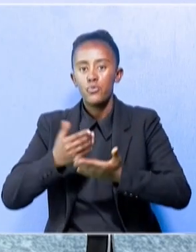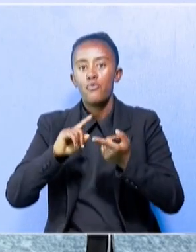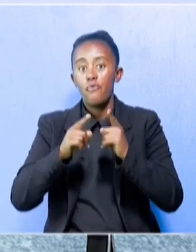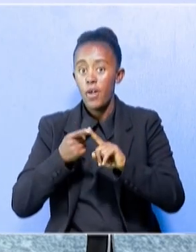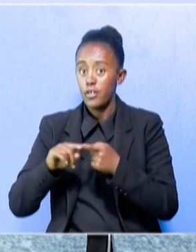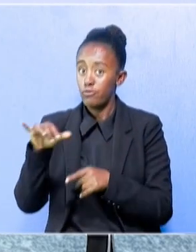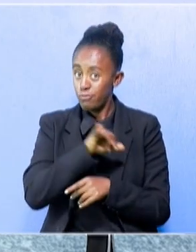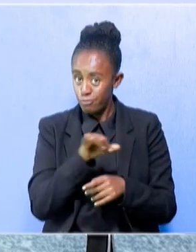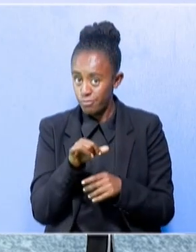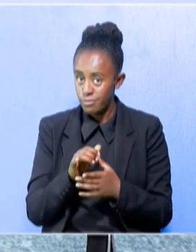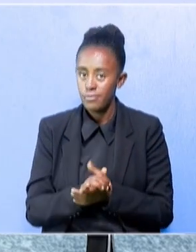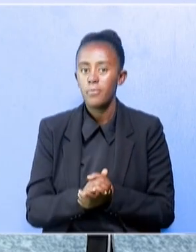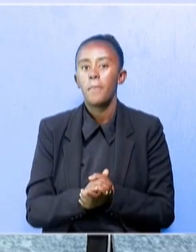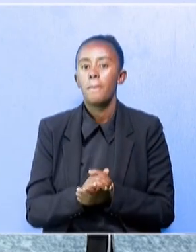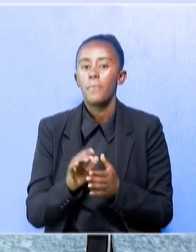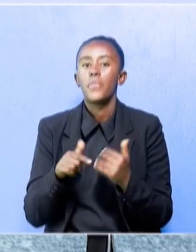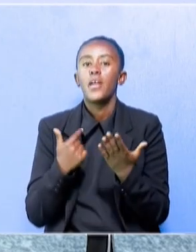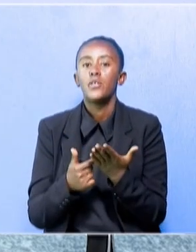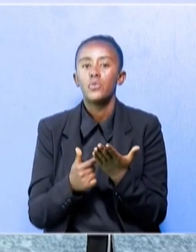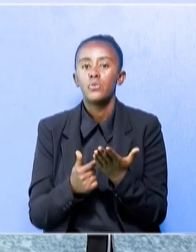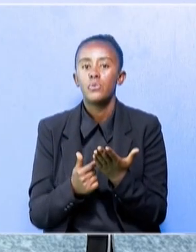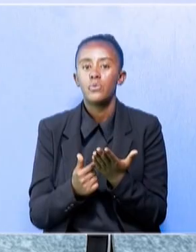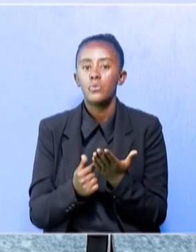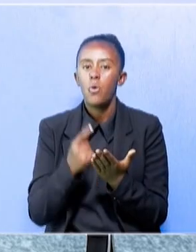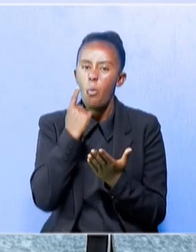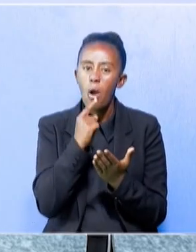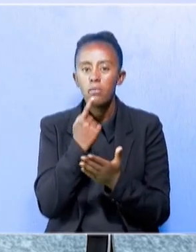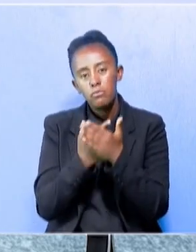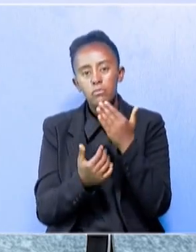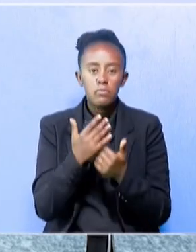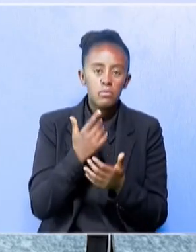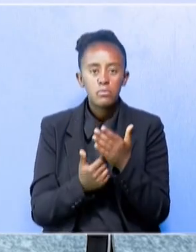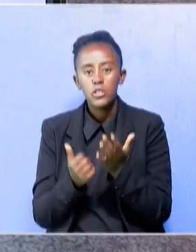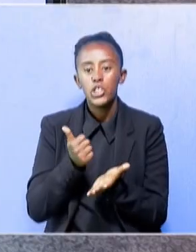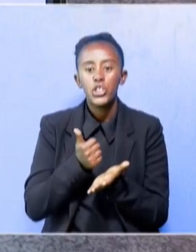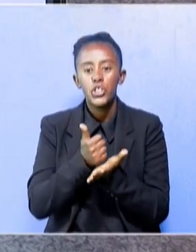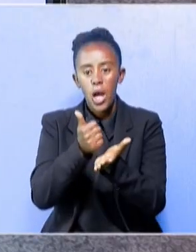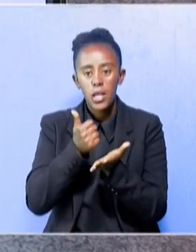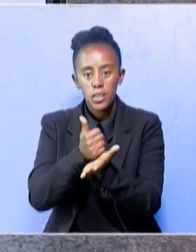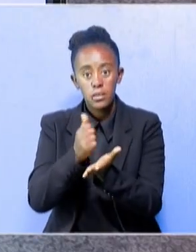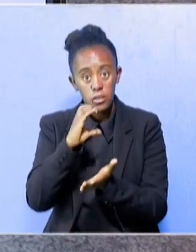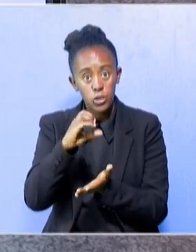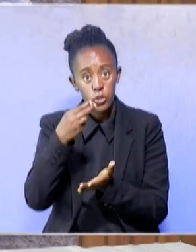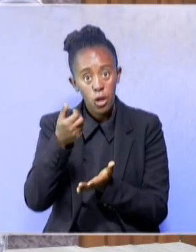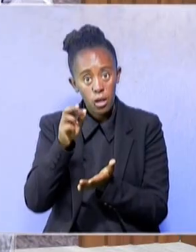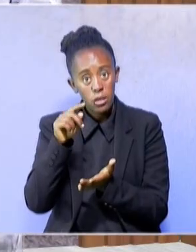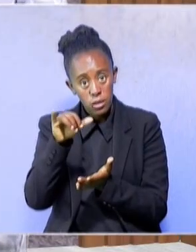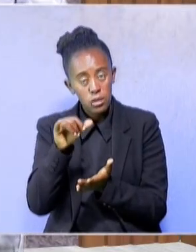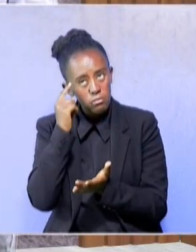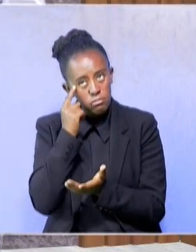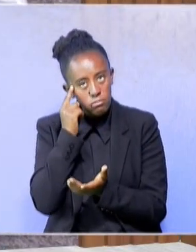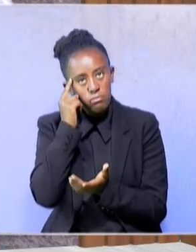friends too. So, while you are talking about charity, don't forget that you should think